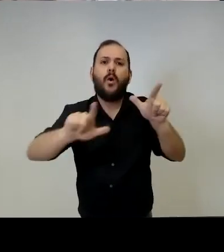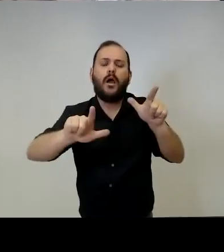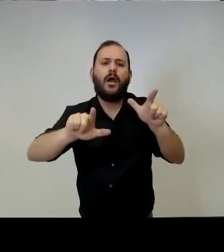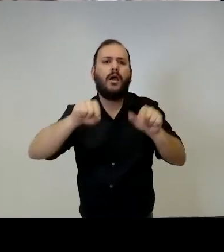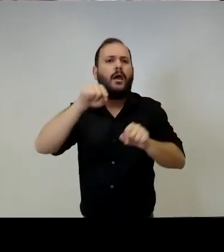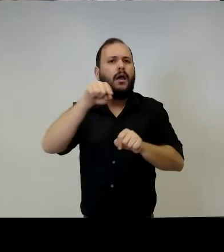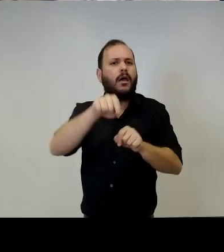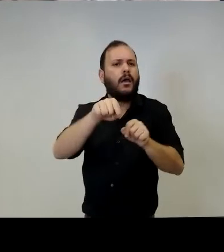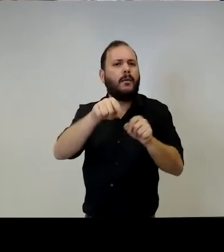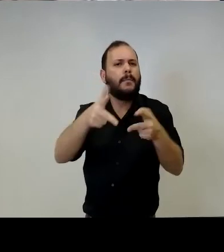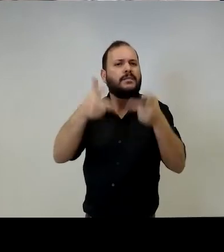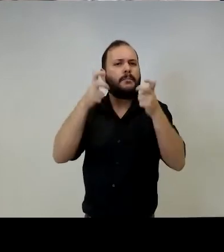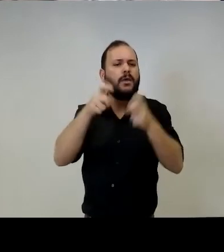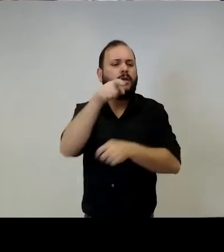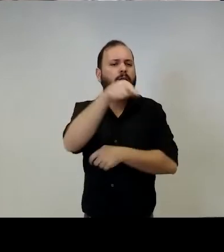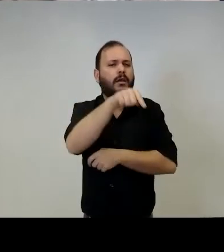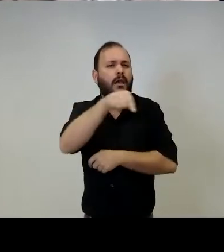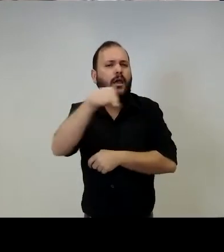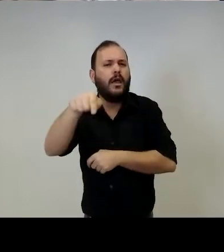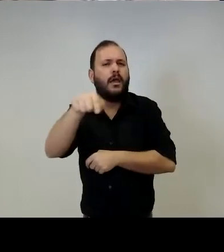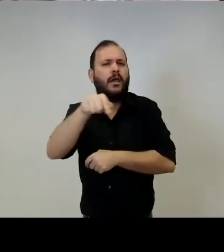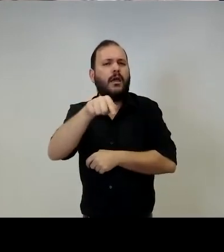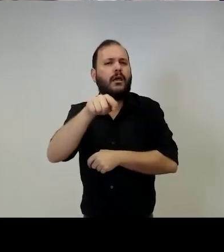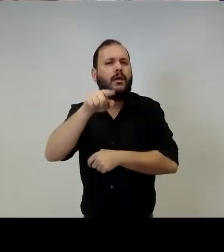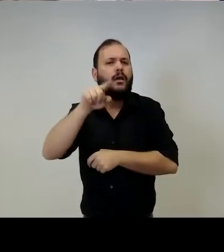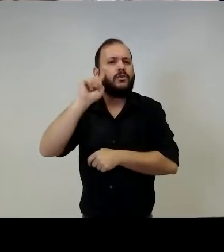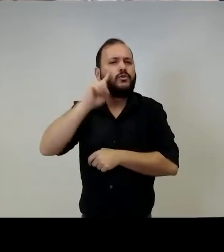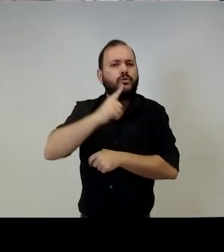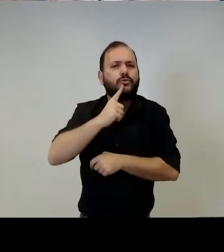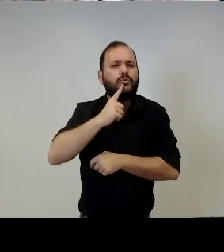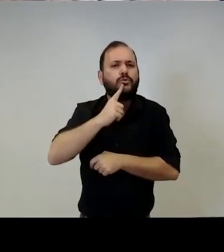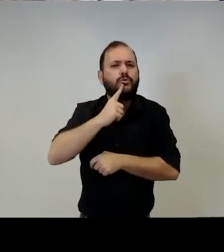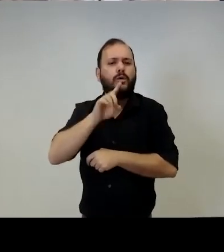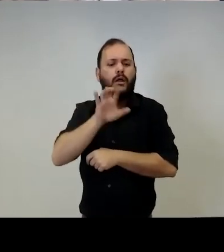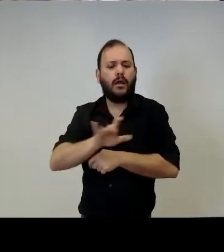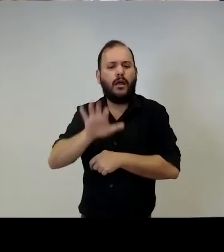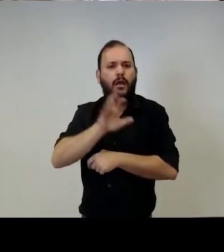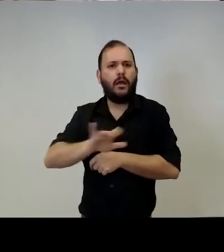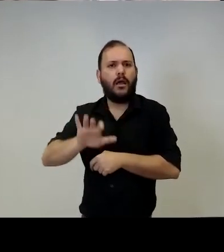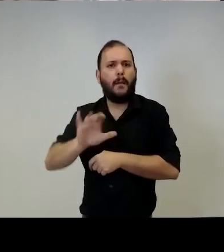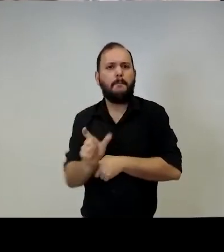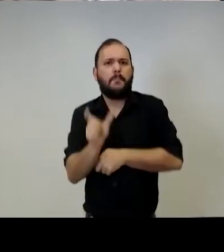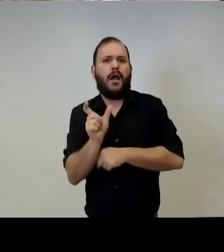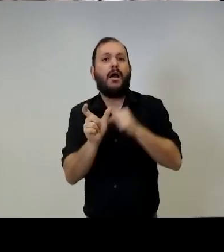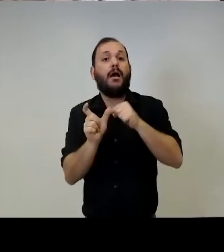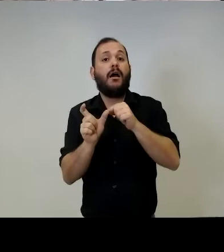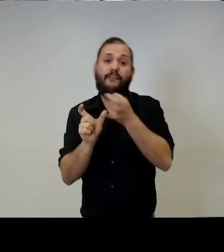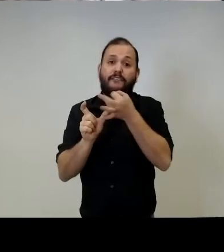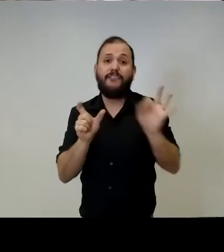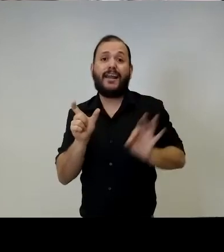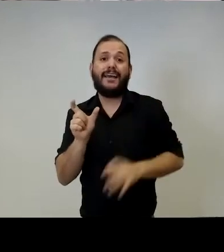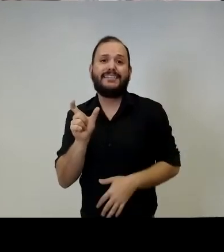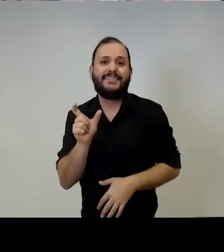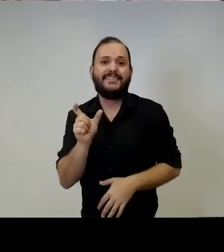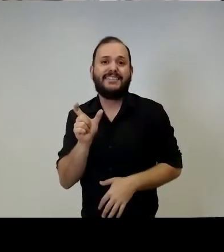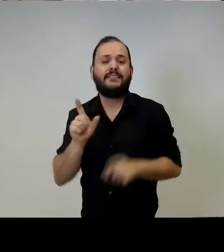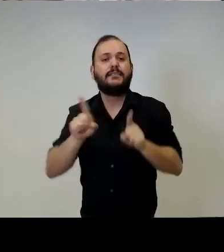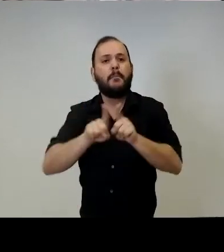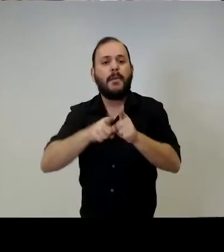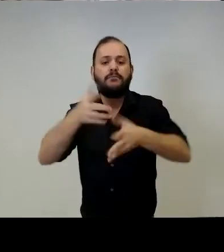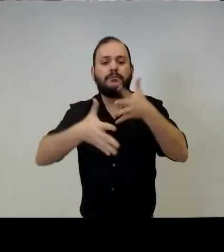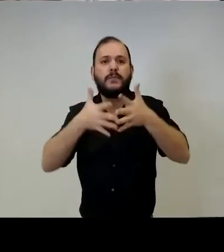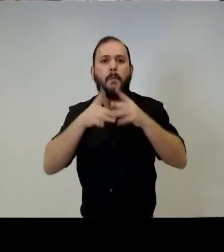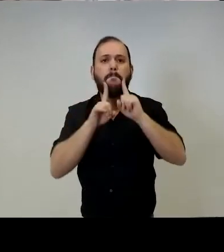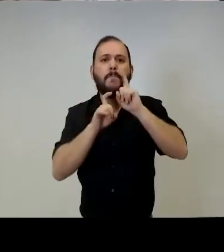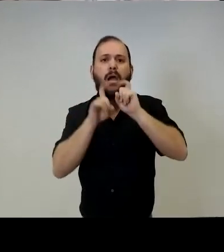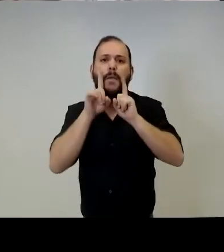words in sign language, for instance, by finger spelling, by mouthing them, all